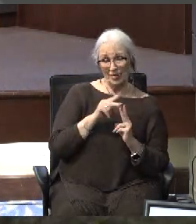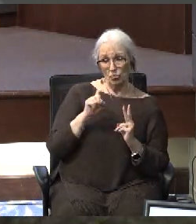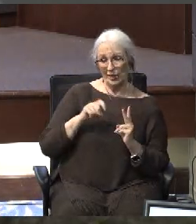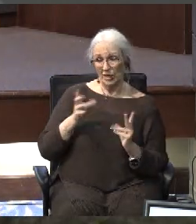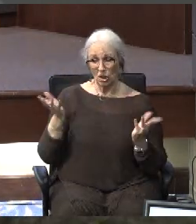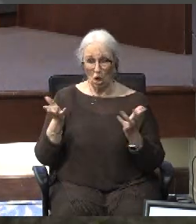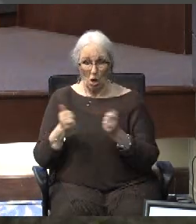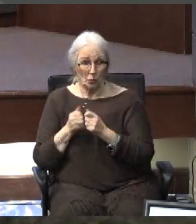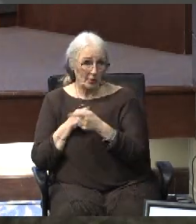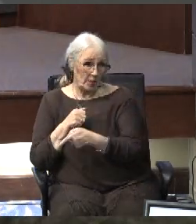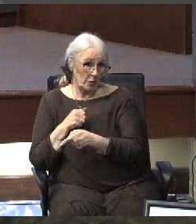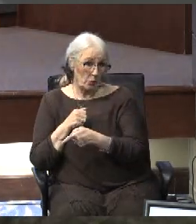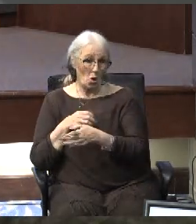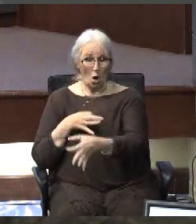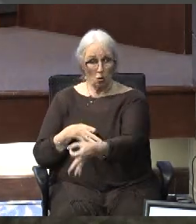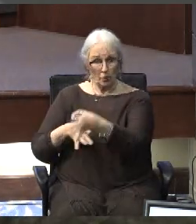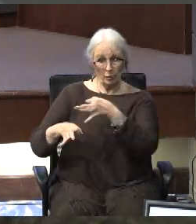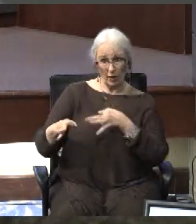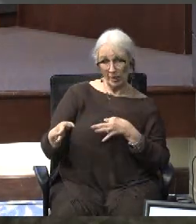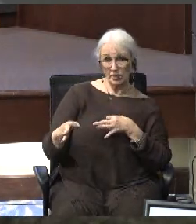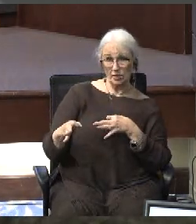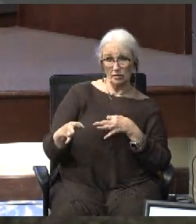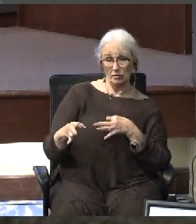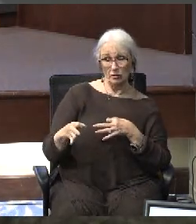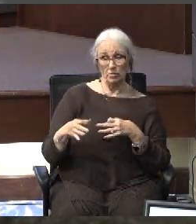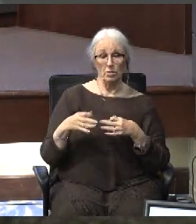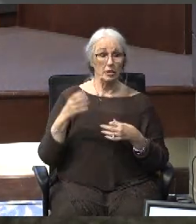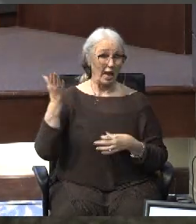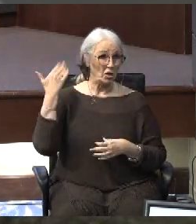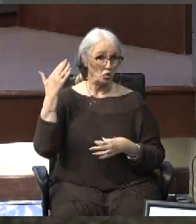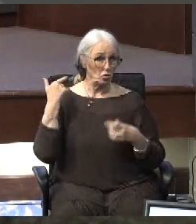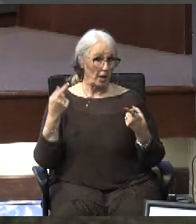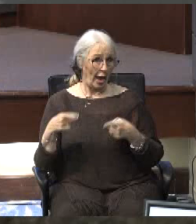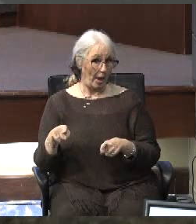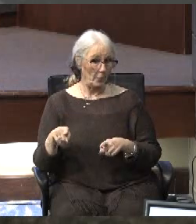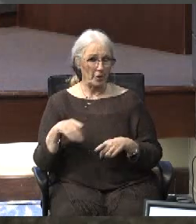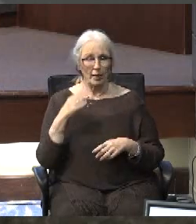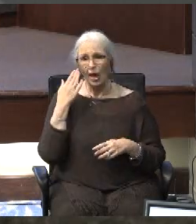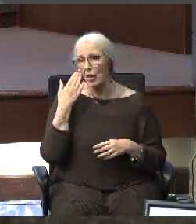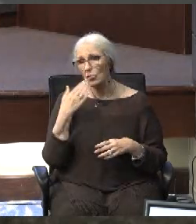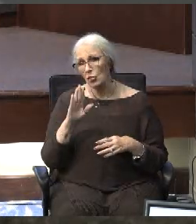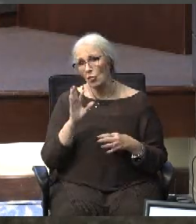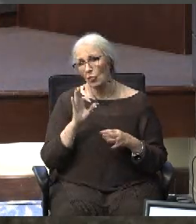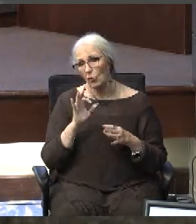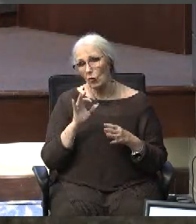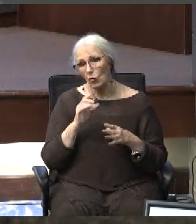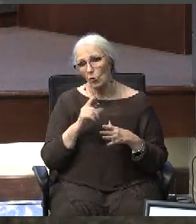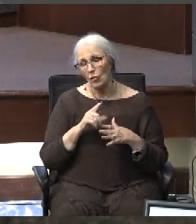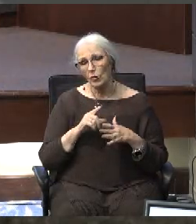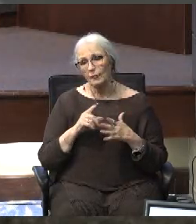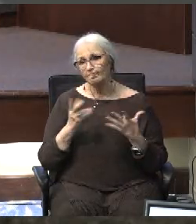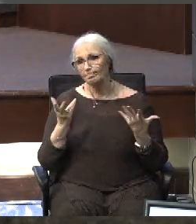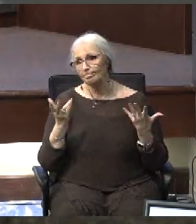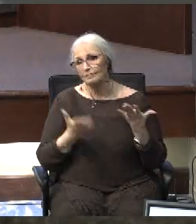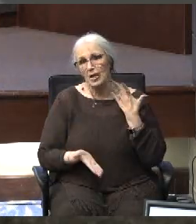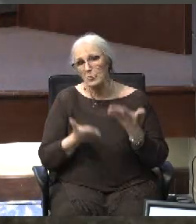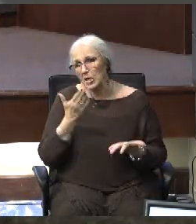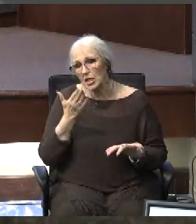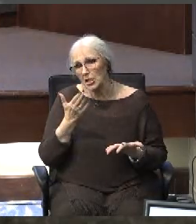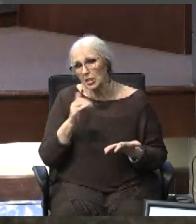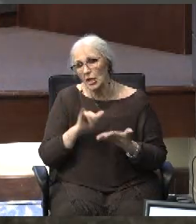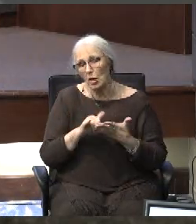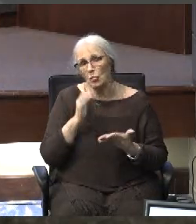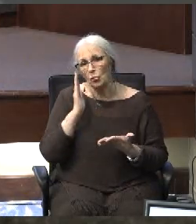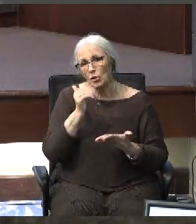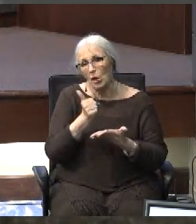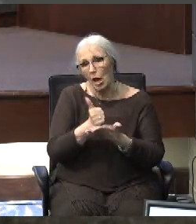them. That used to happen to us, and I don't know whatever happened to that. And maybe that would help, you